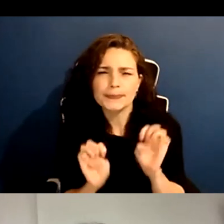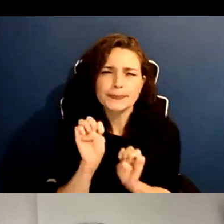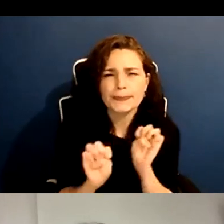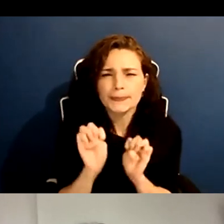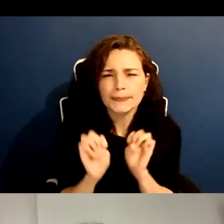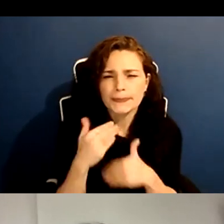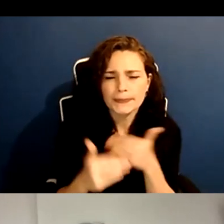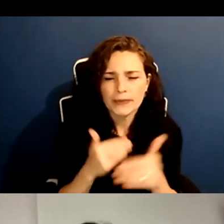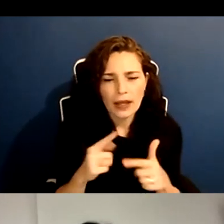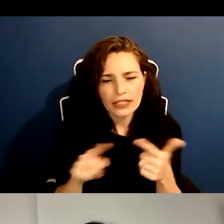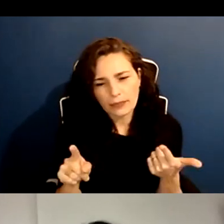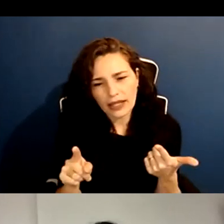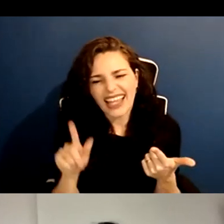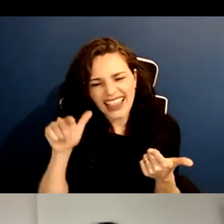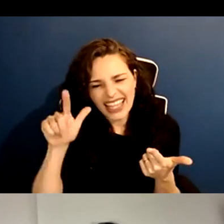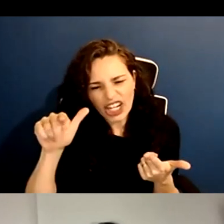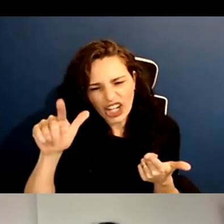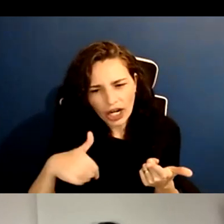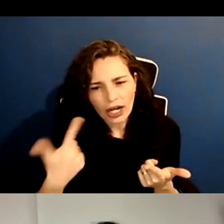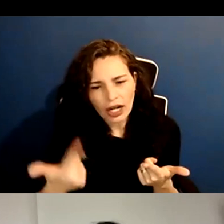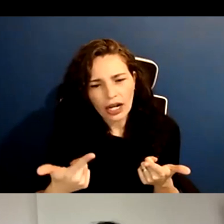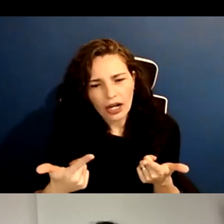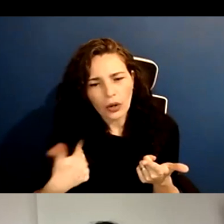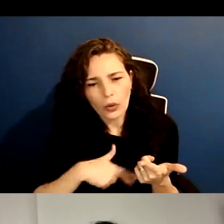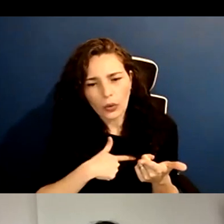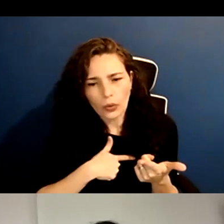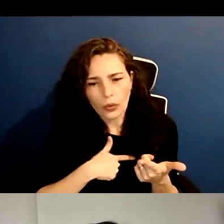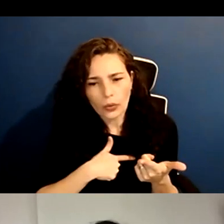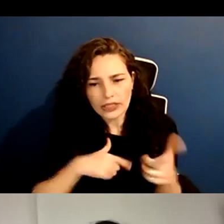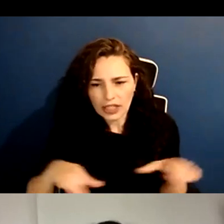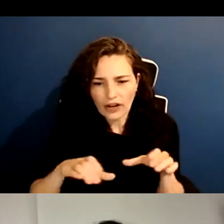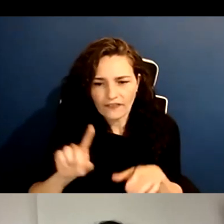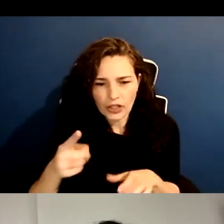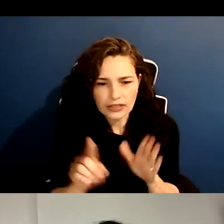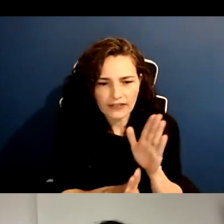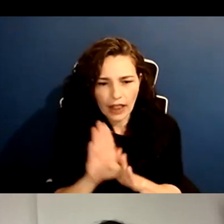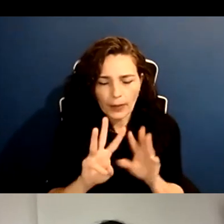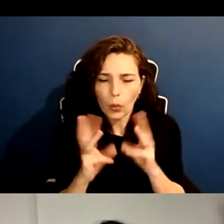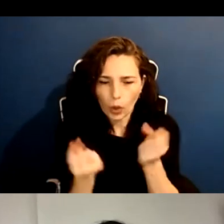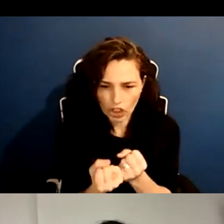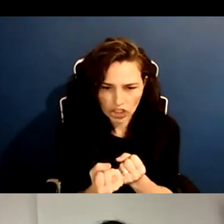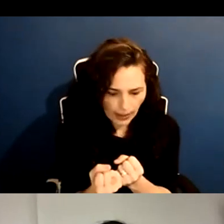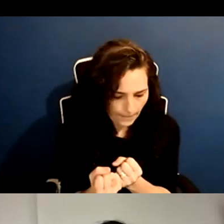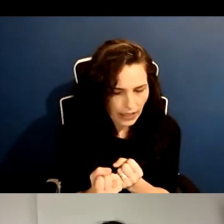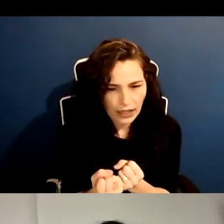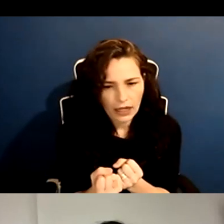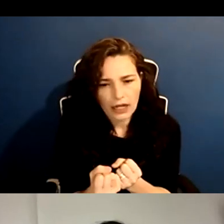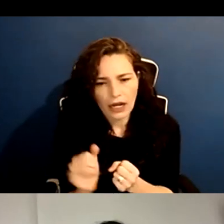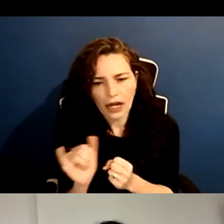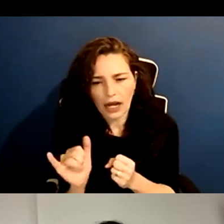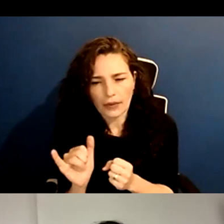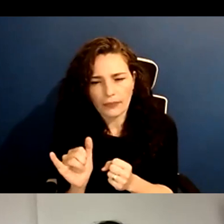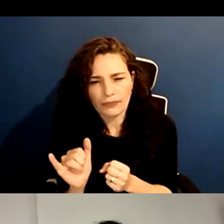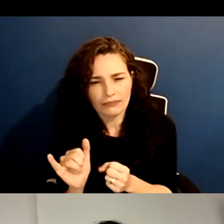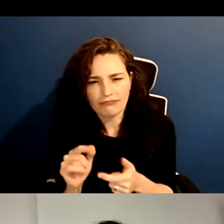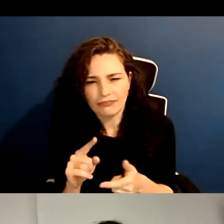think we first, our first development workshop was at IDFA. Mm-hmm. And they really